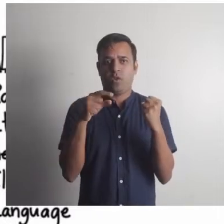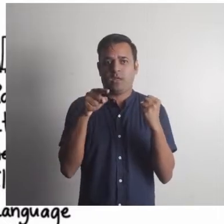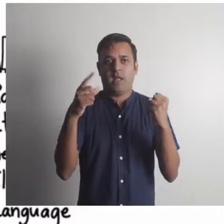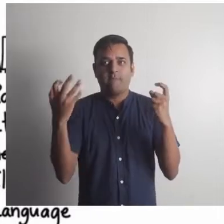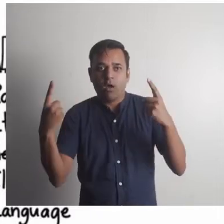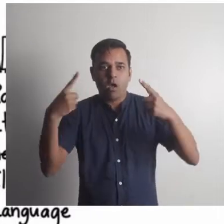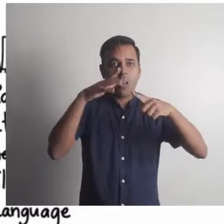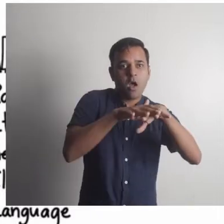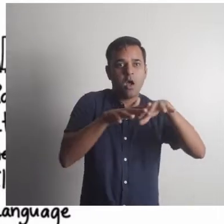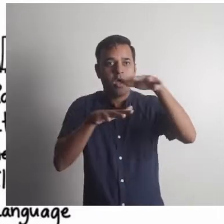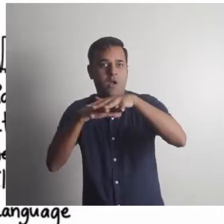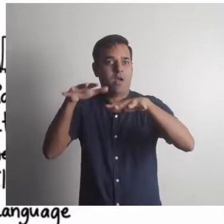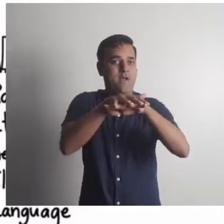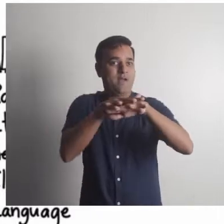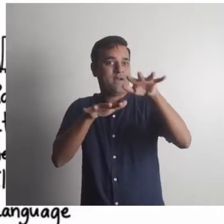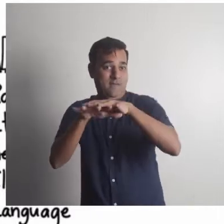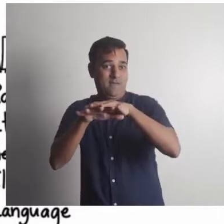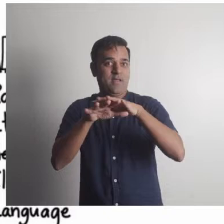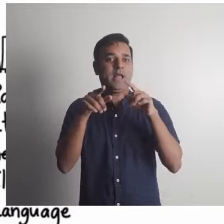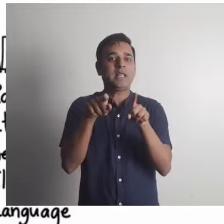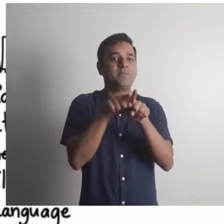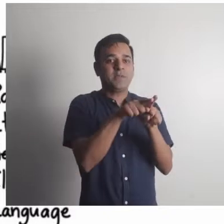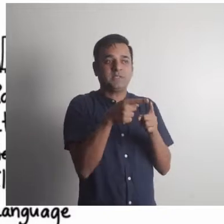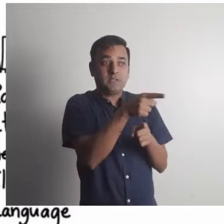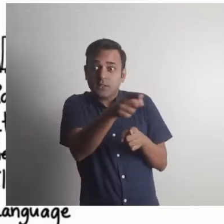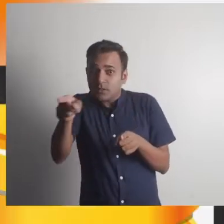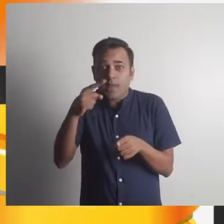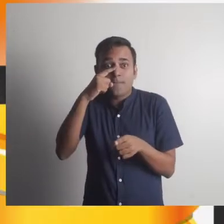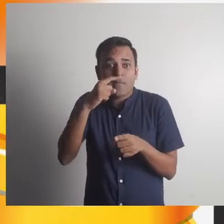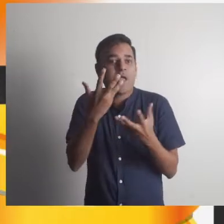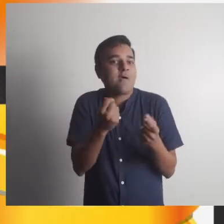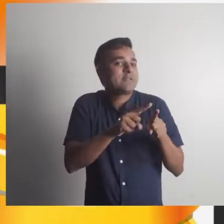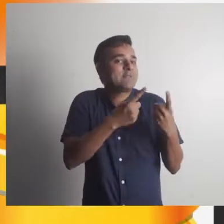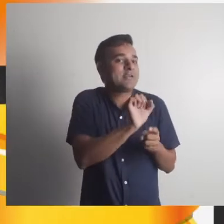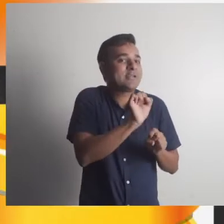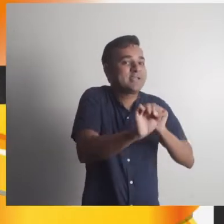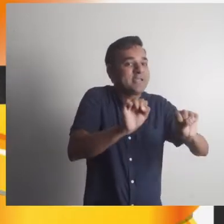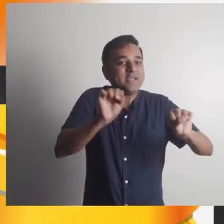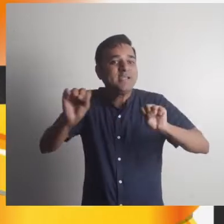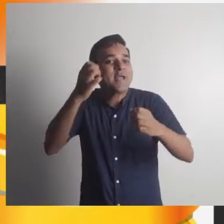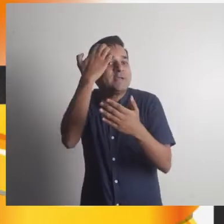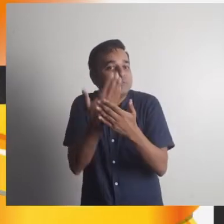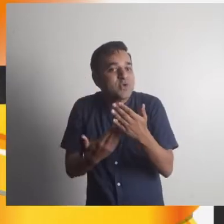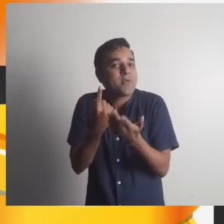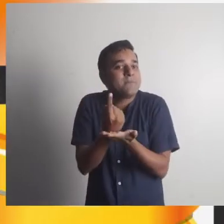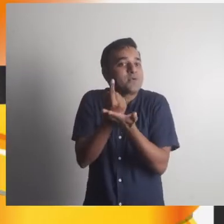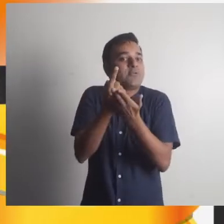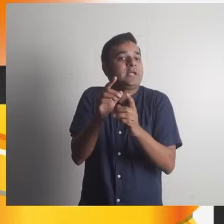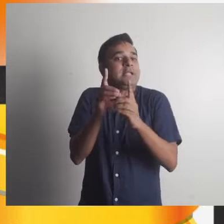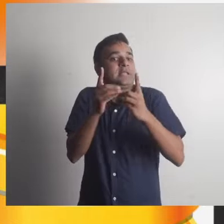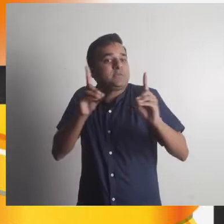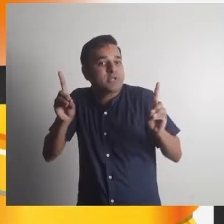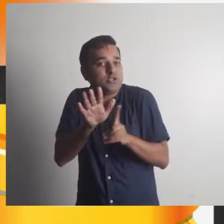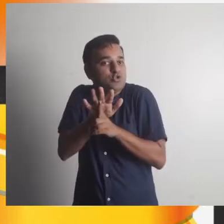and of discrimination. So the next slide then helps us to take it even further, because we're talking about what's called the coin